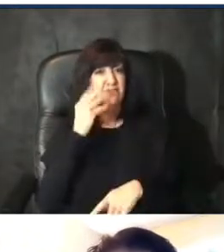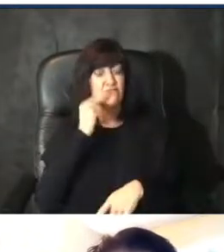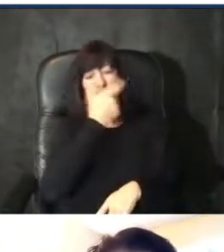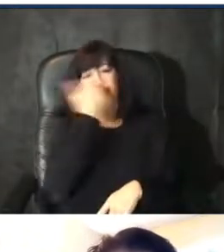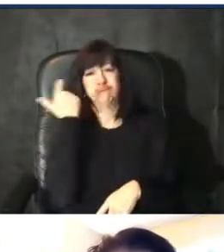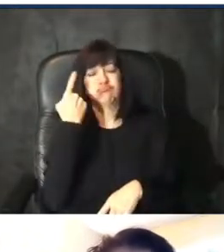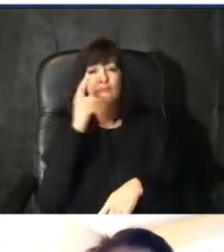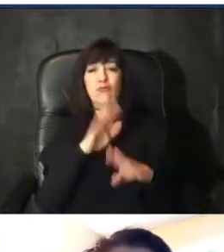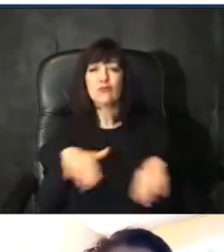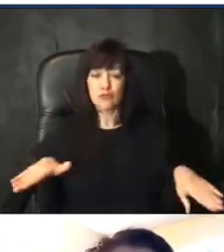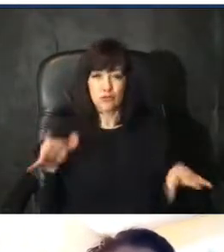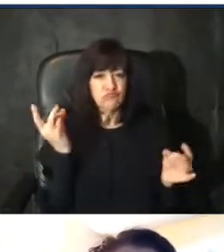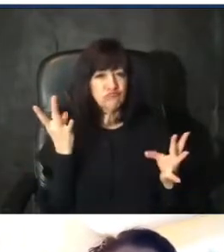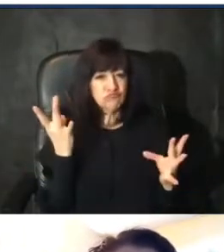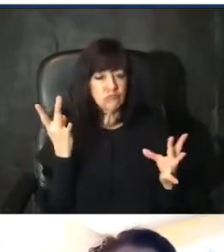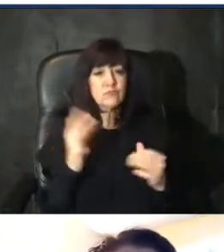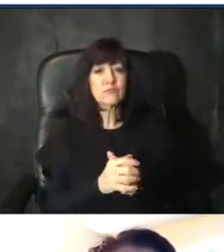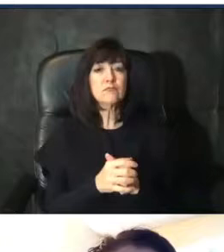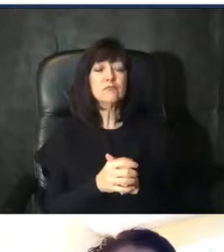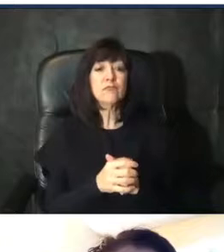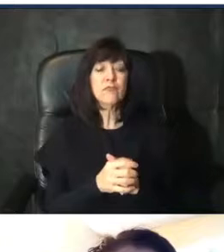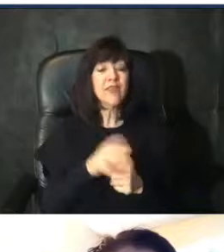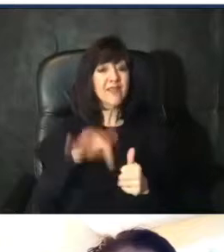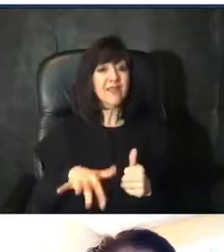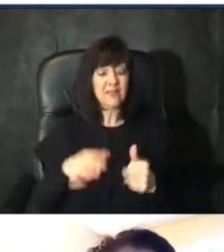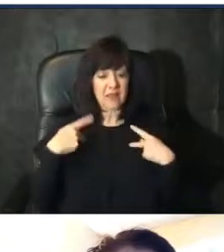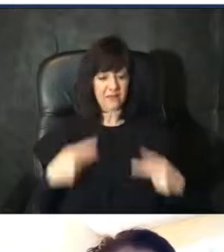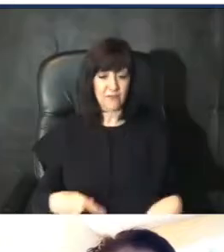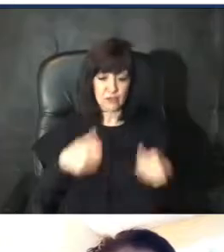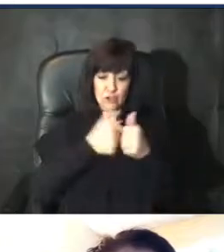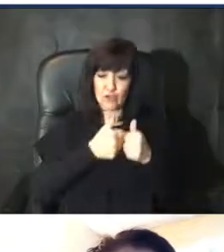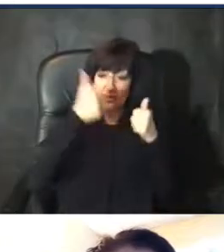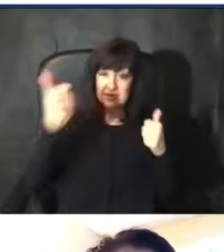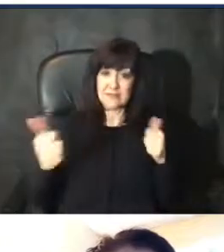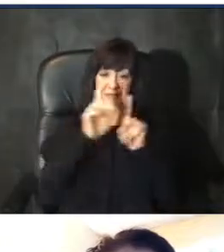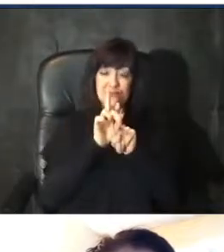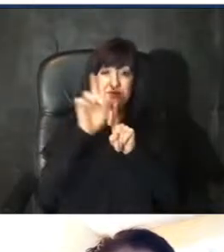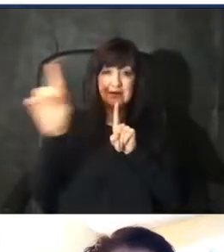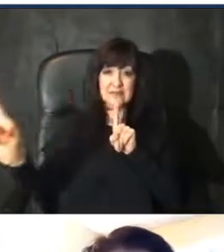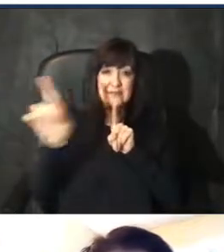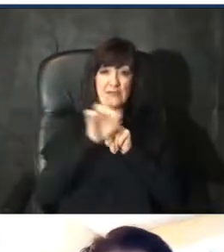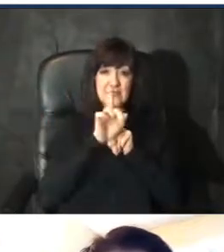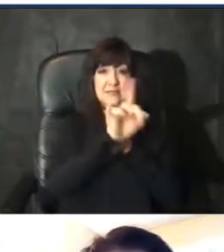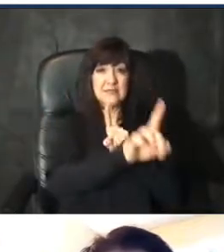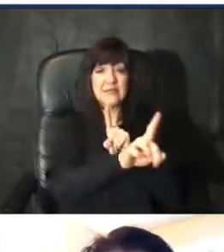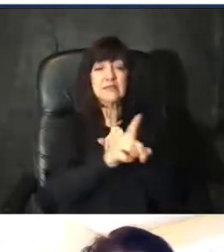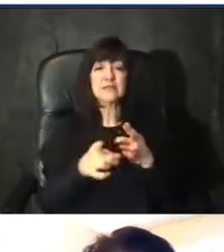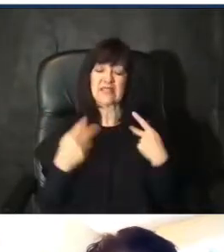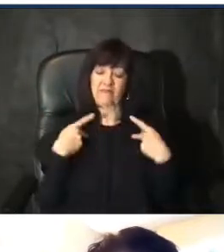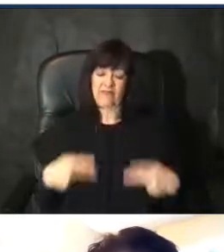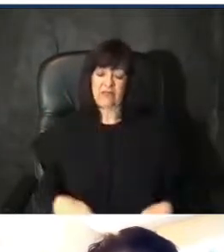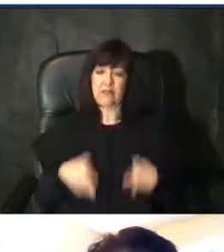that, this physical distancing, as some people prefer to call it instead of social distancing, that